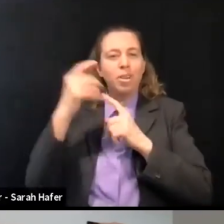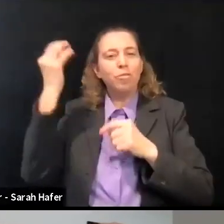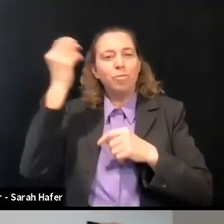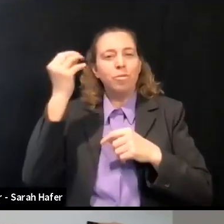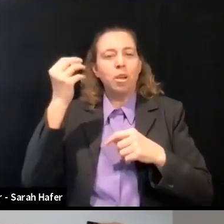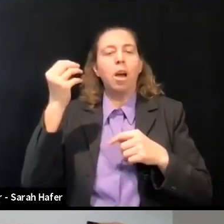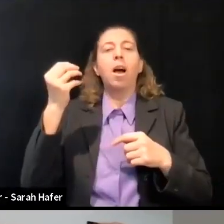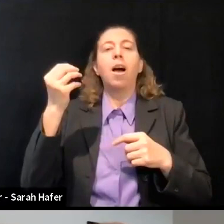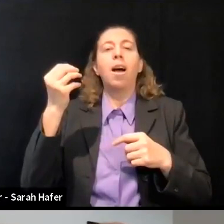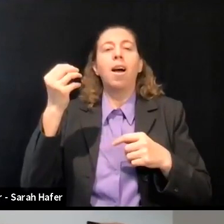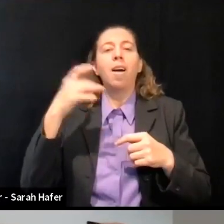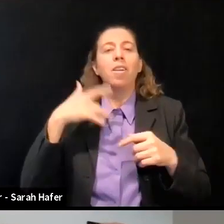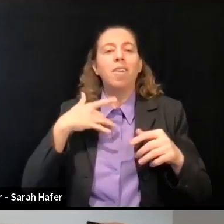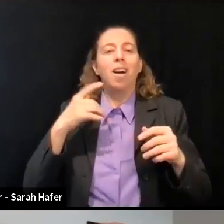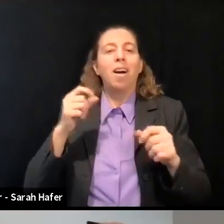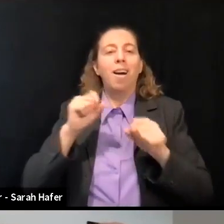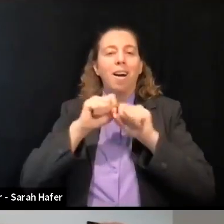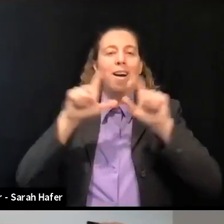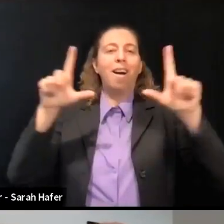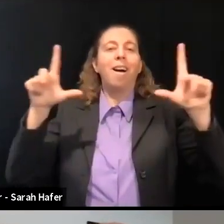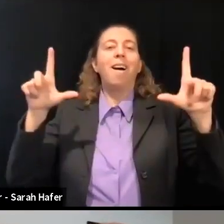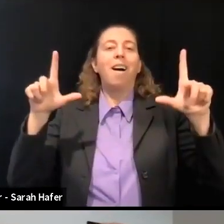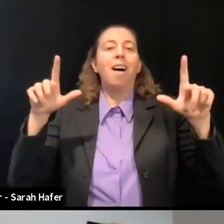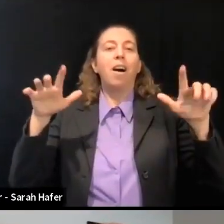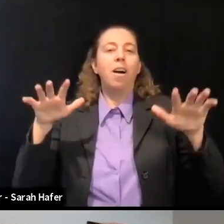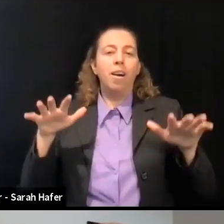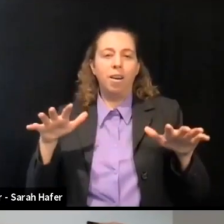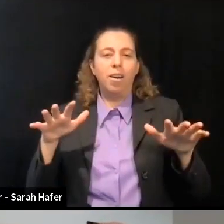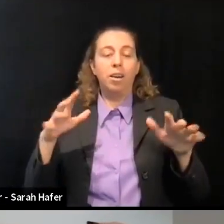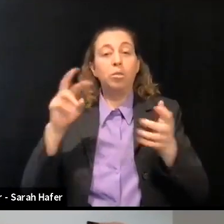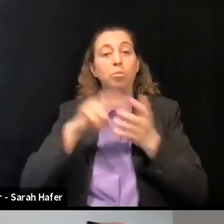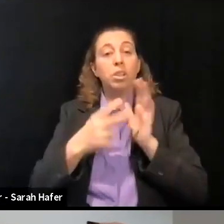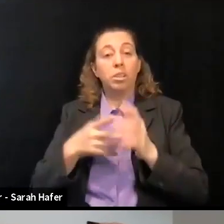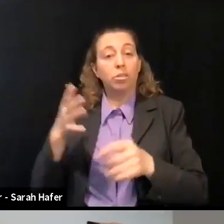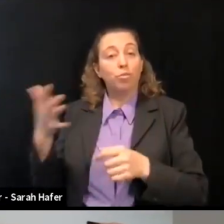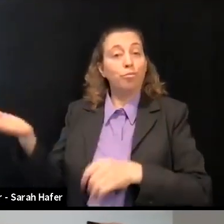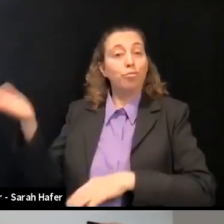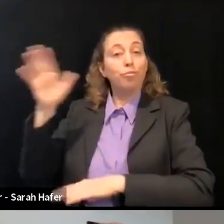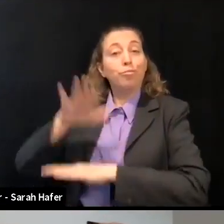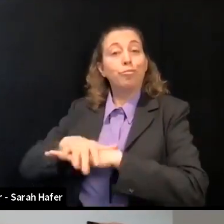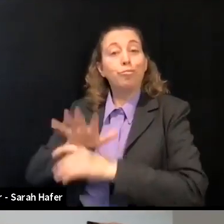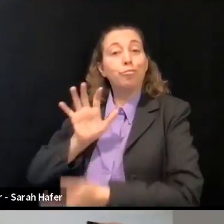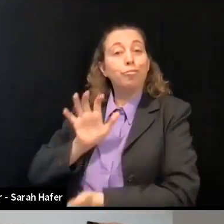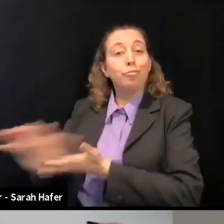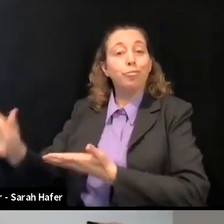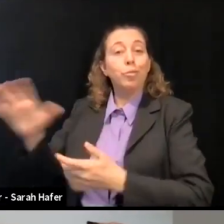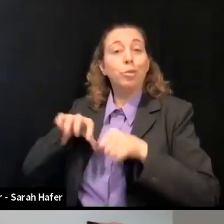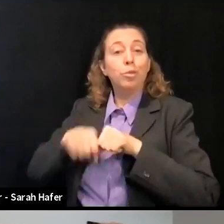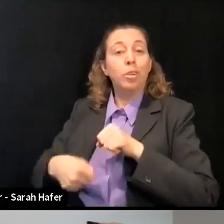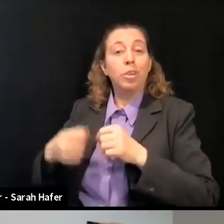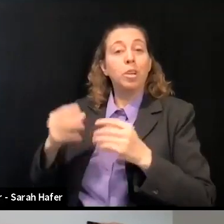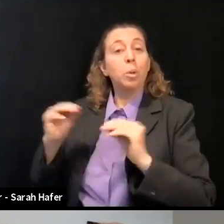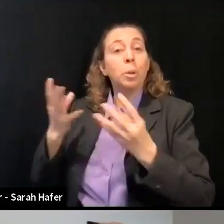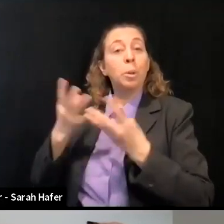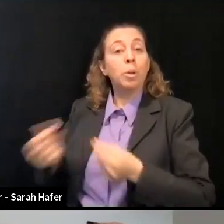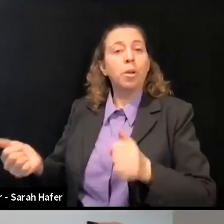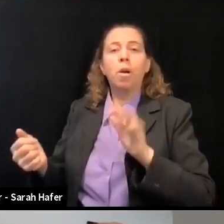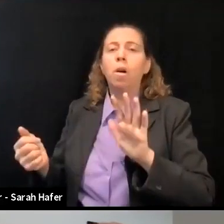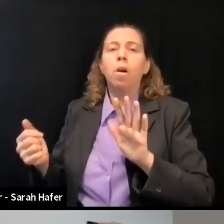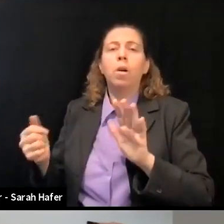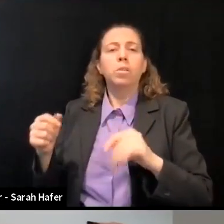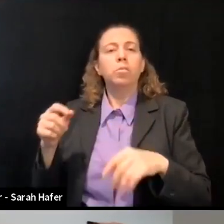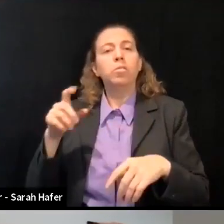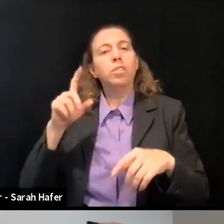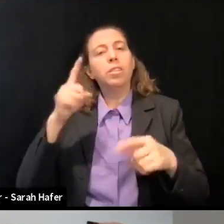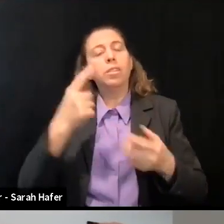we're looking throughout the day is just moments where you are not feeling overwhelmed, just moments of resting